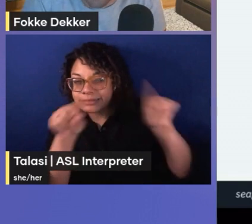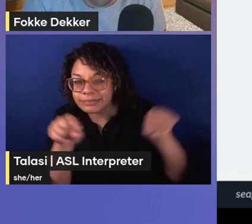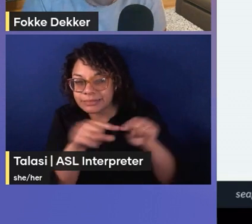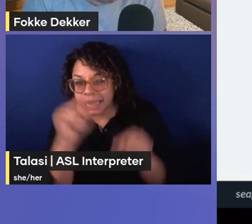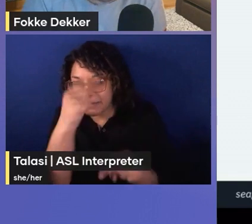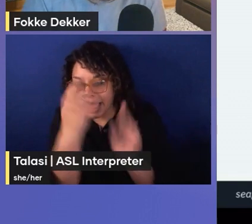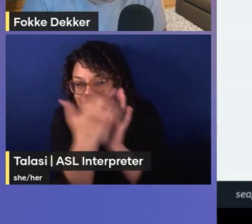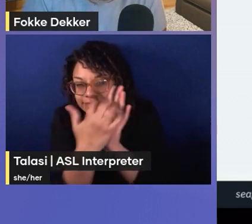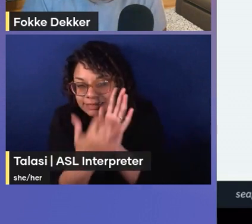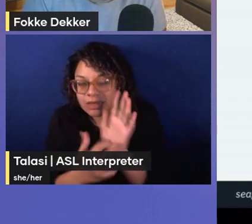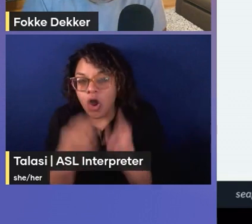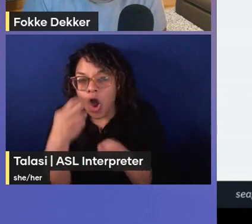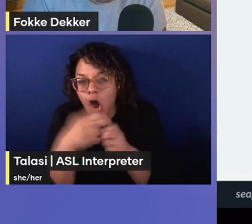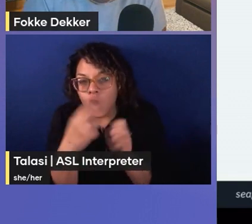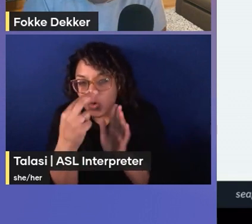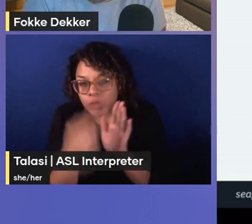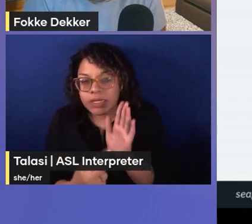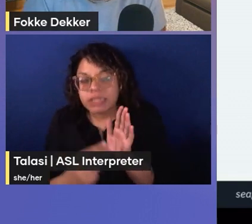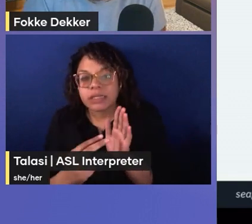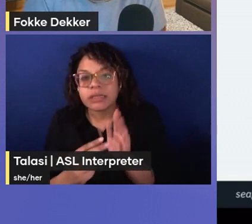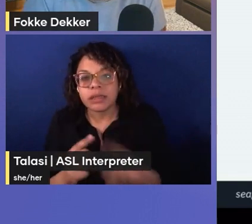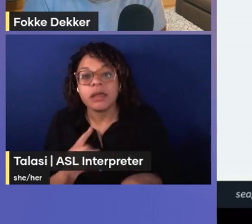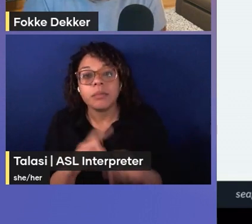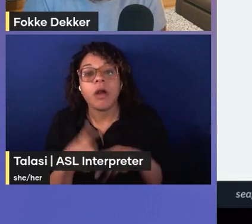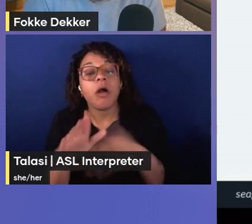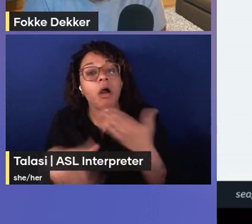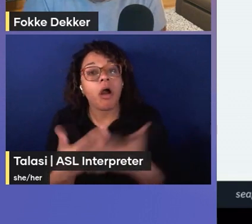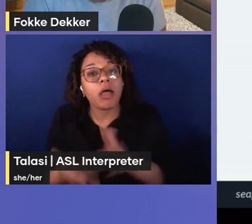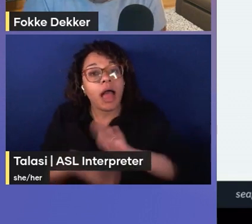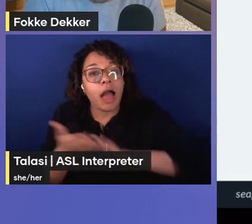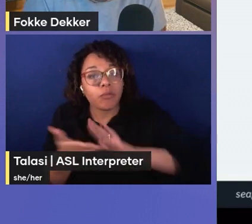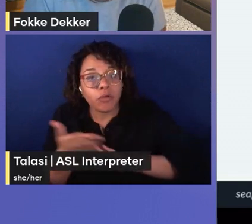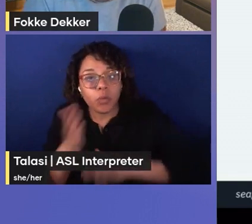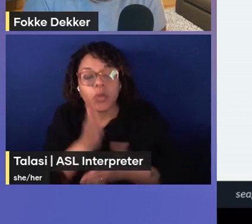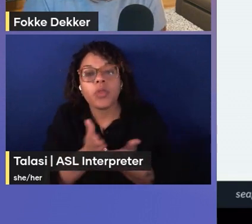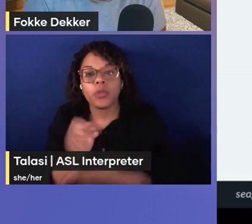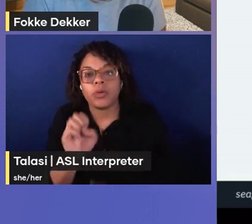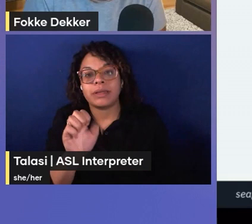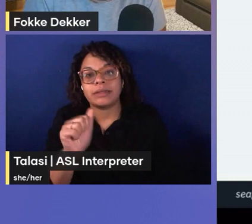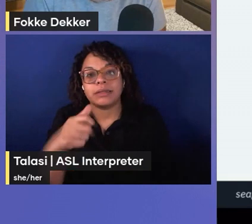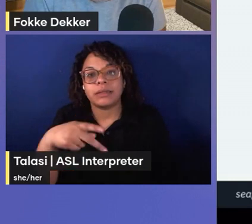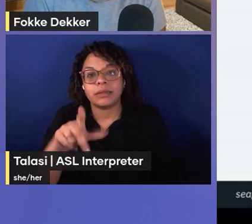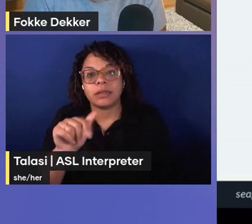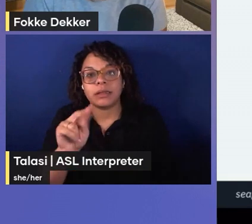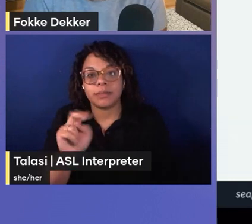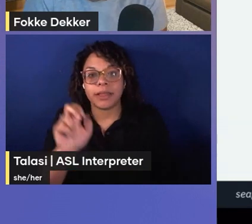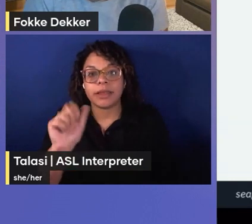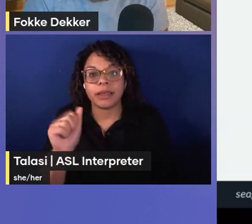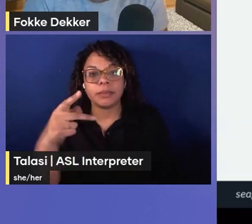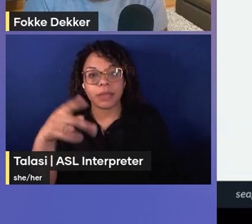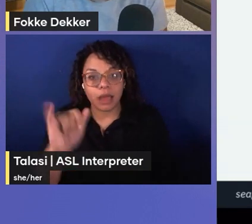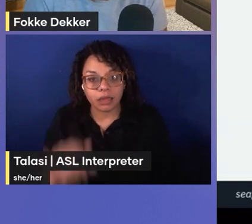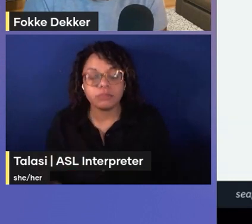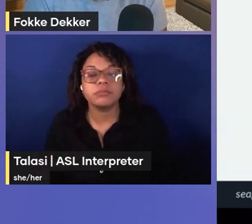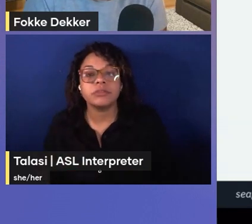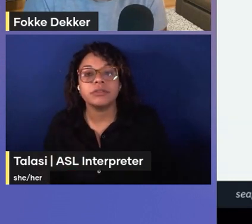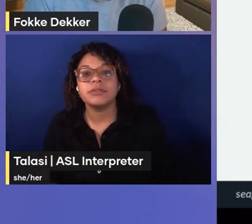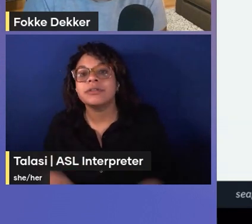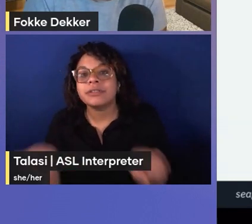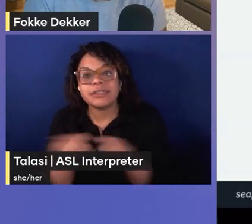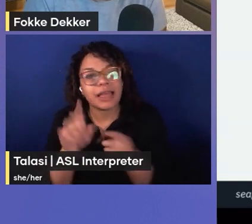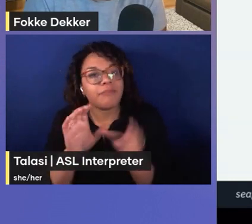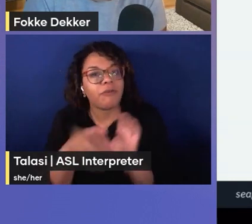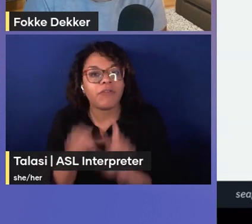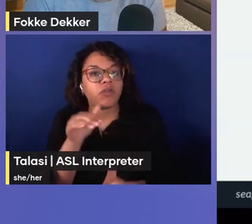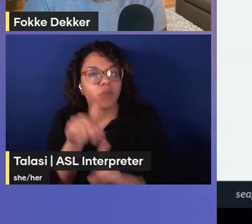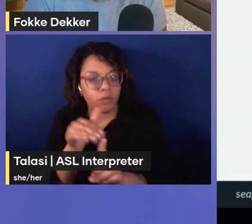bit. All the operations are going to run through the Seaplane API. We're going to reuse the same configurable notify, because